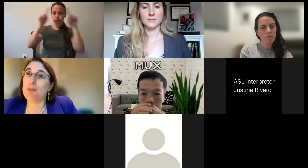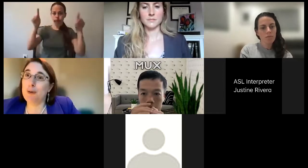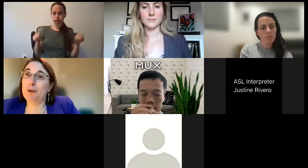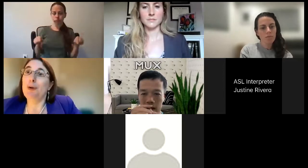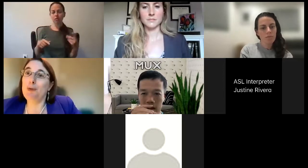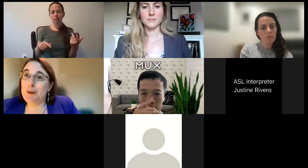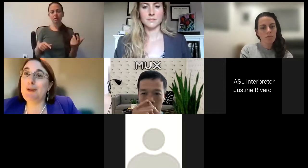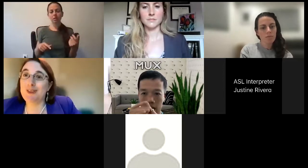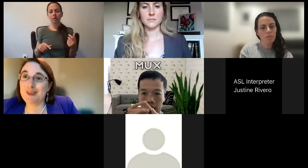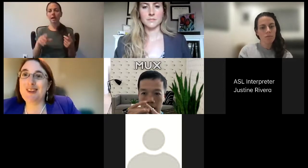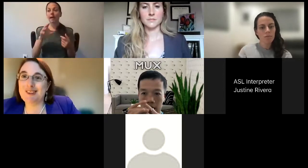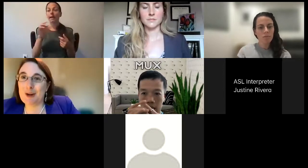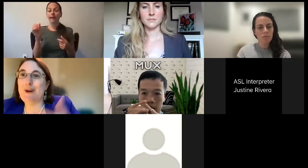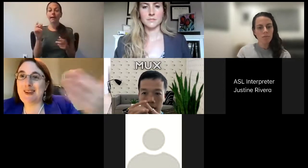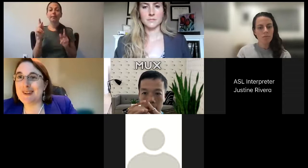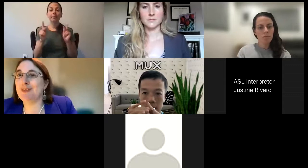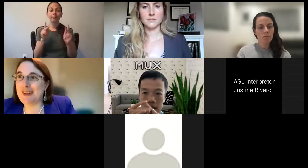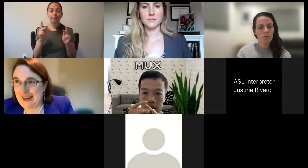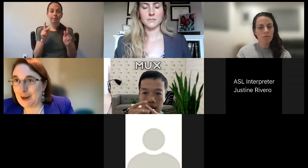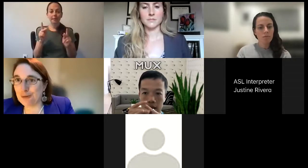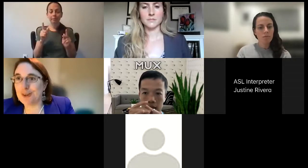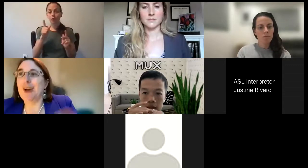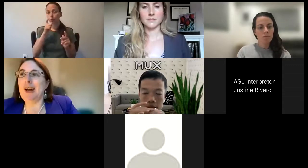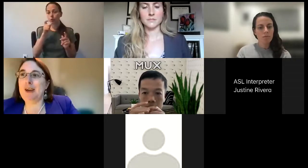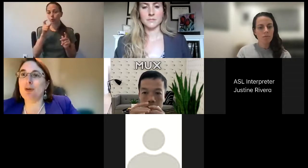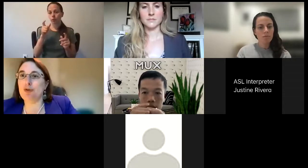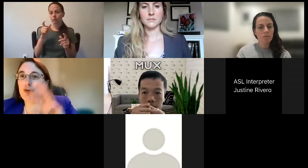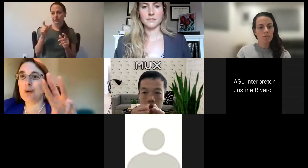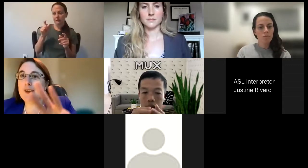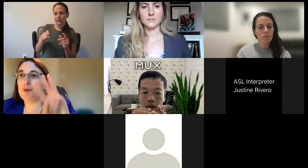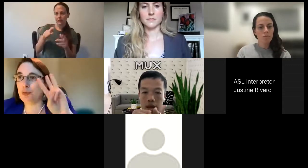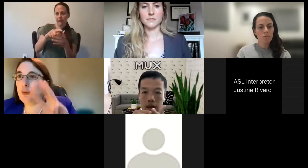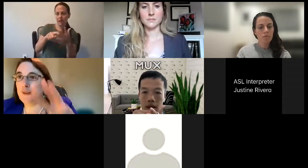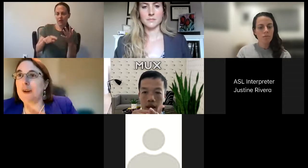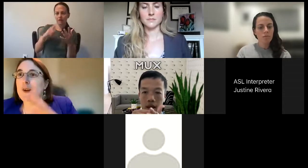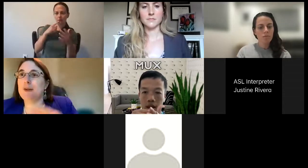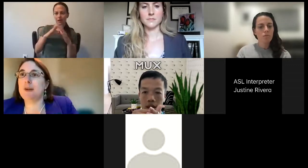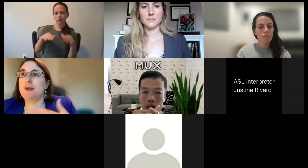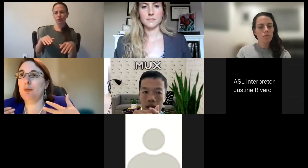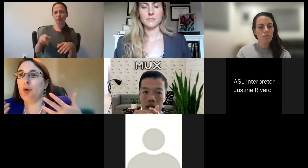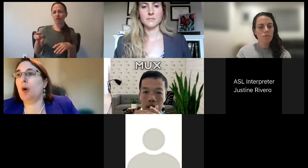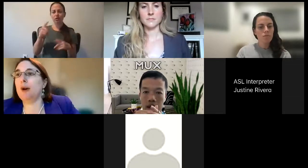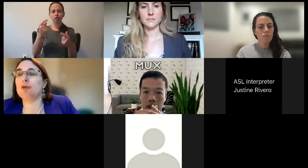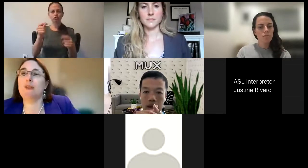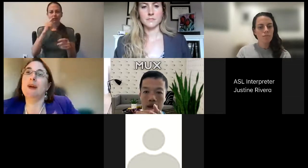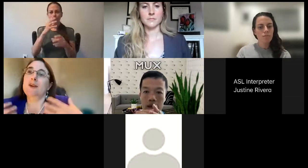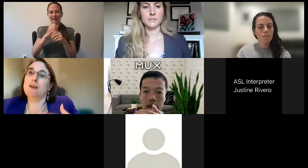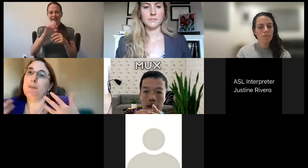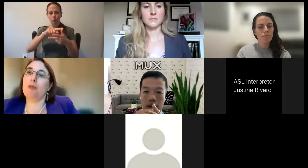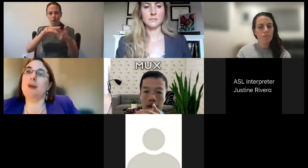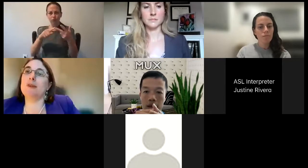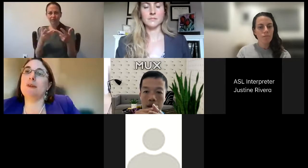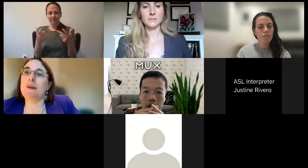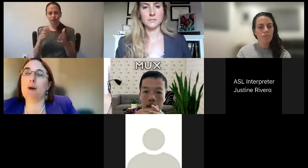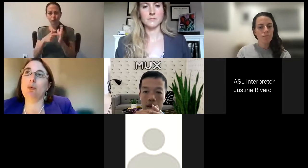also people who may be visiting somebody that lives in that house. And so we're just trying to get those 3 things required. So I think